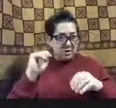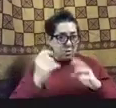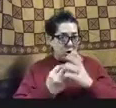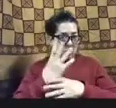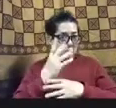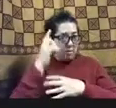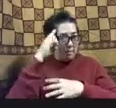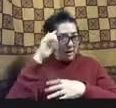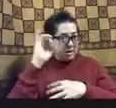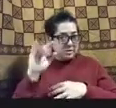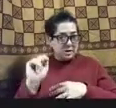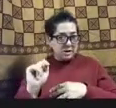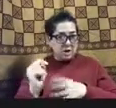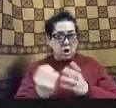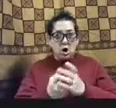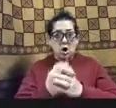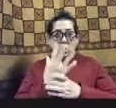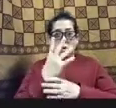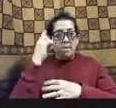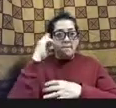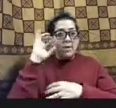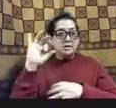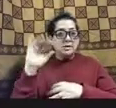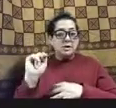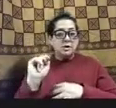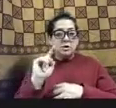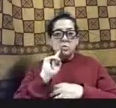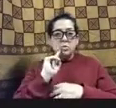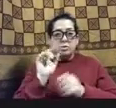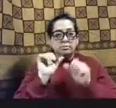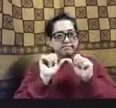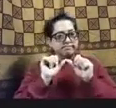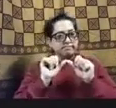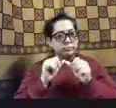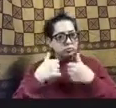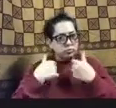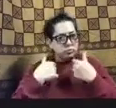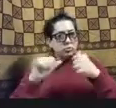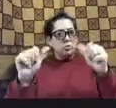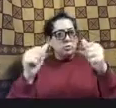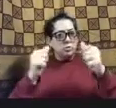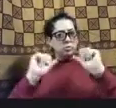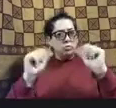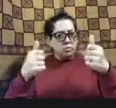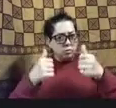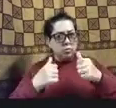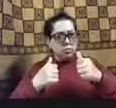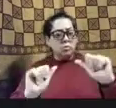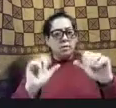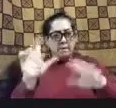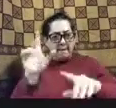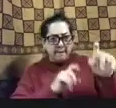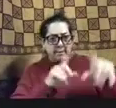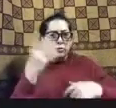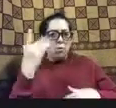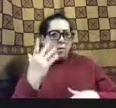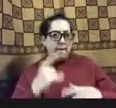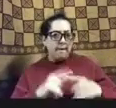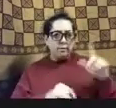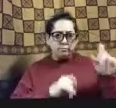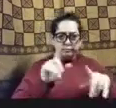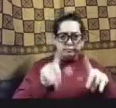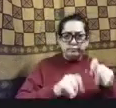mindset, and a growth mindset, really, you're constantly striving and seeking and asking why. And